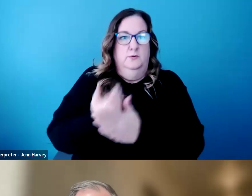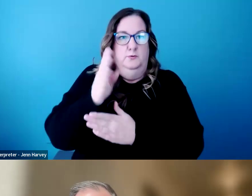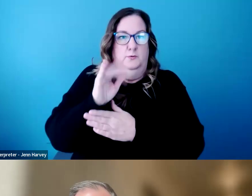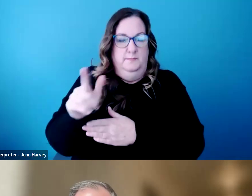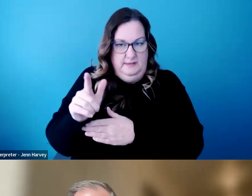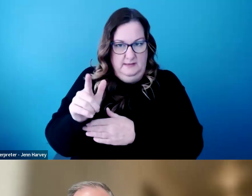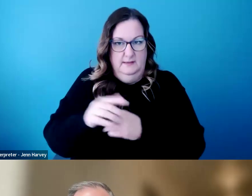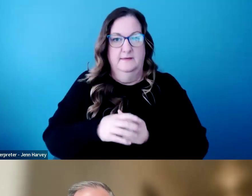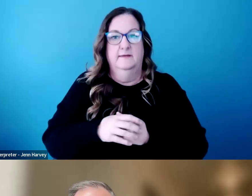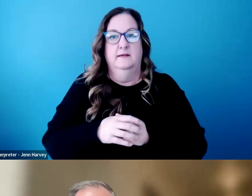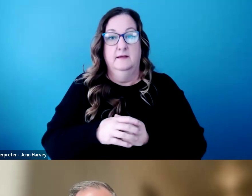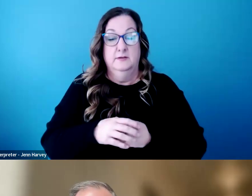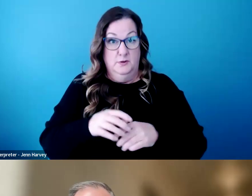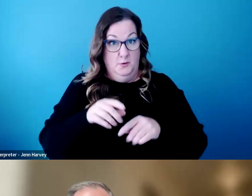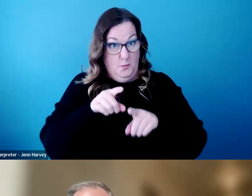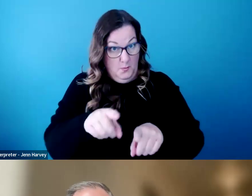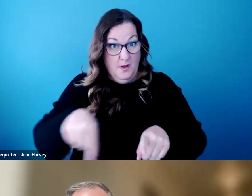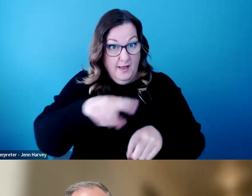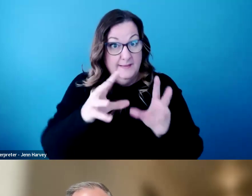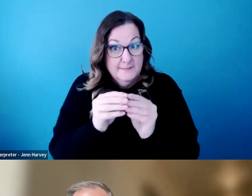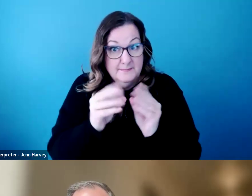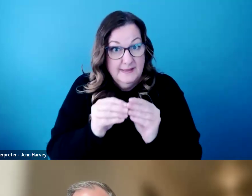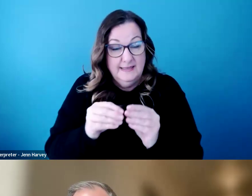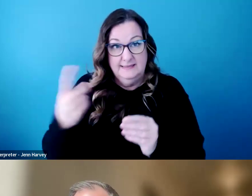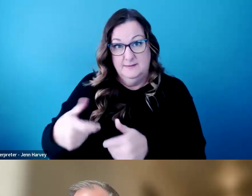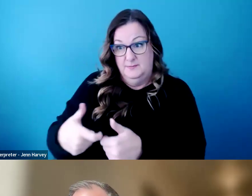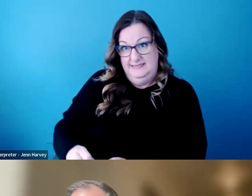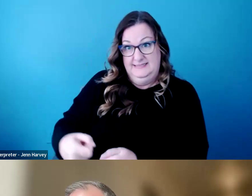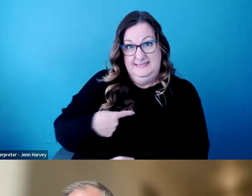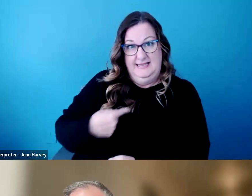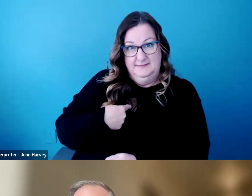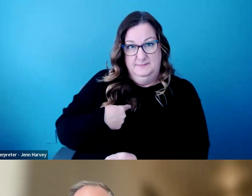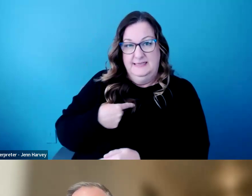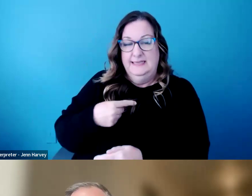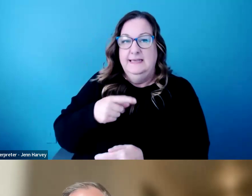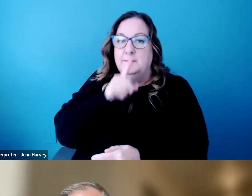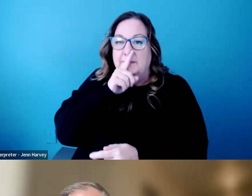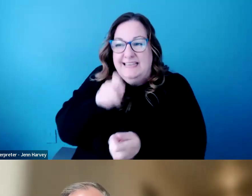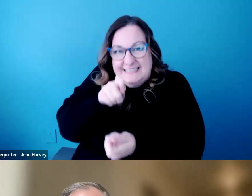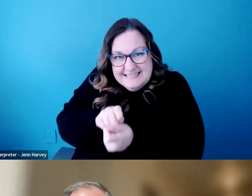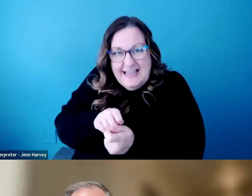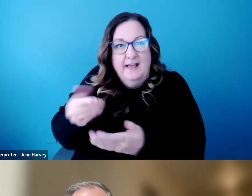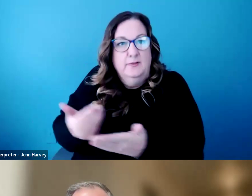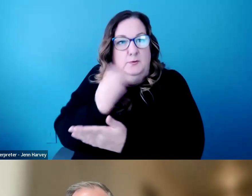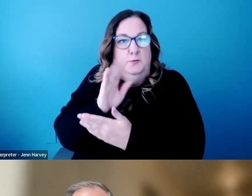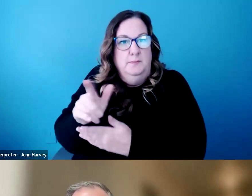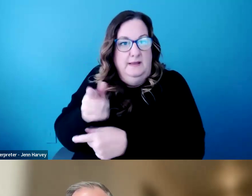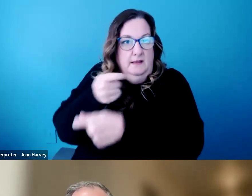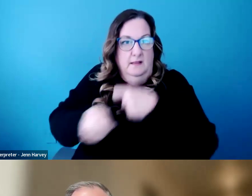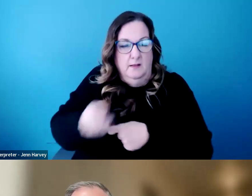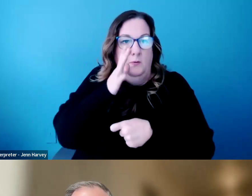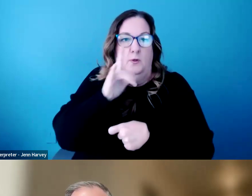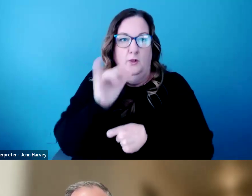I've received while we were on this call from somebody who's spoken to Representative Lisenby staff, I'm a little unclear exactly what it's going to do, but at a minimum, it should